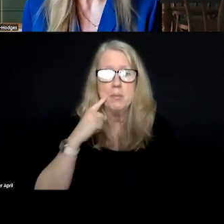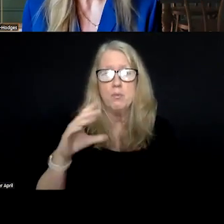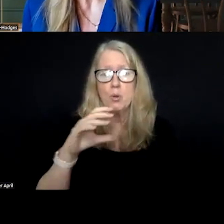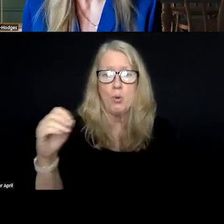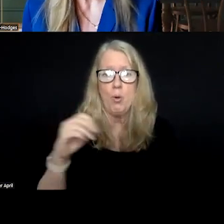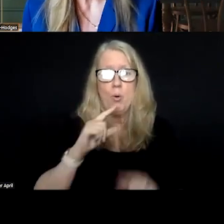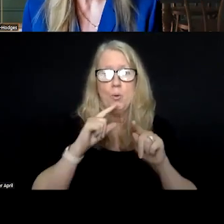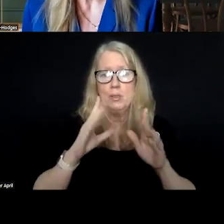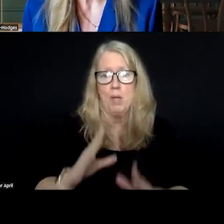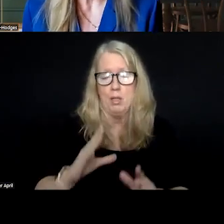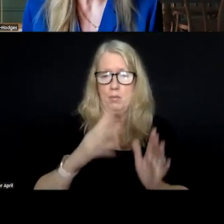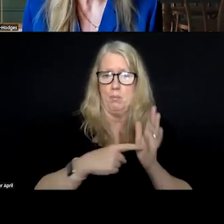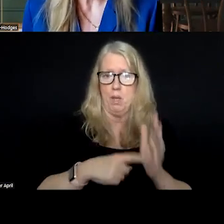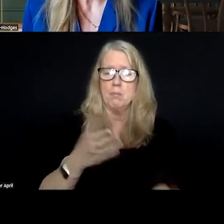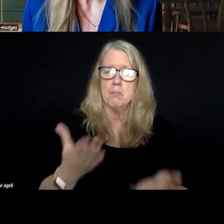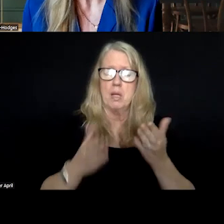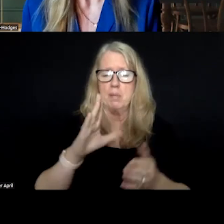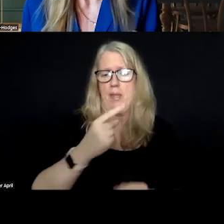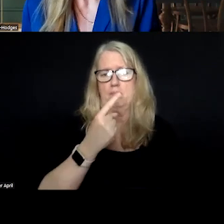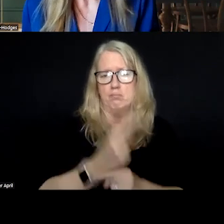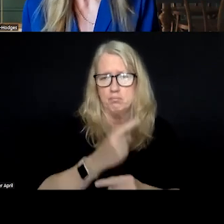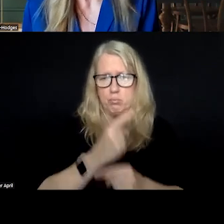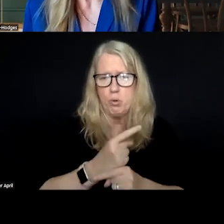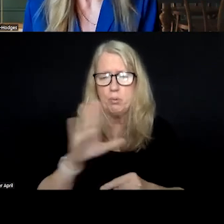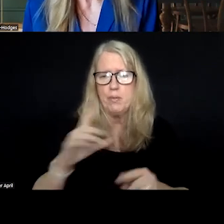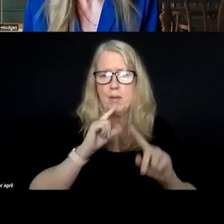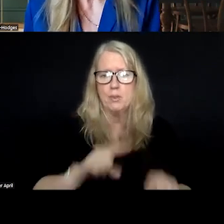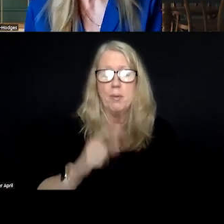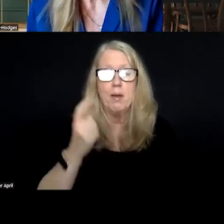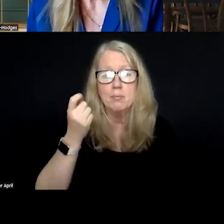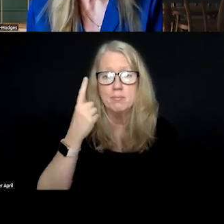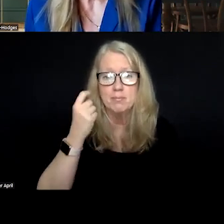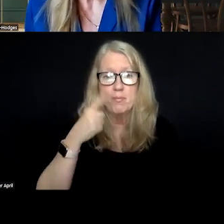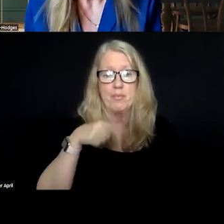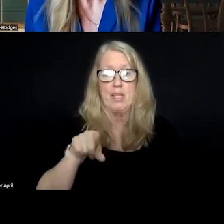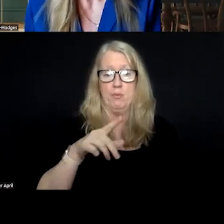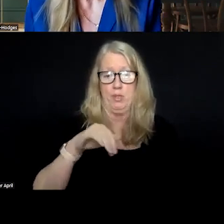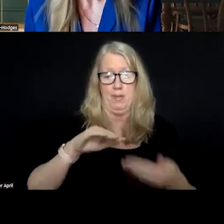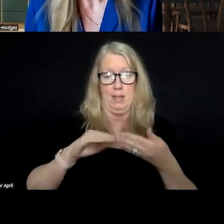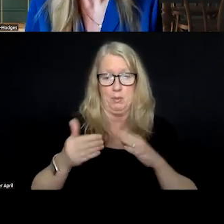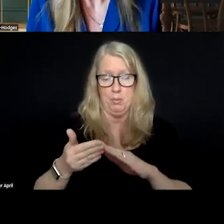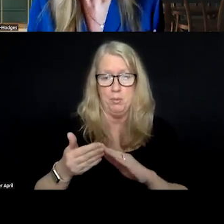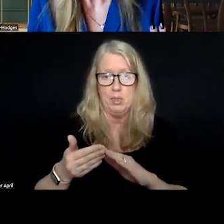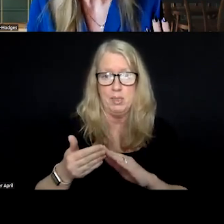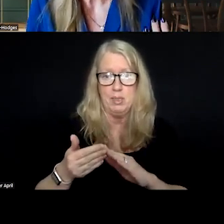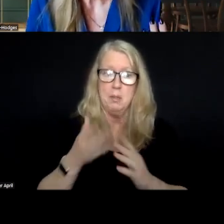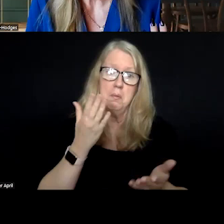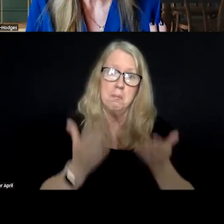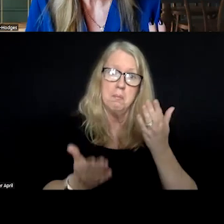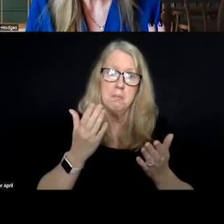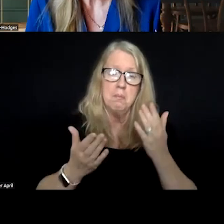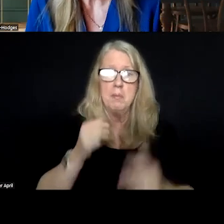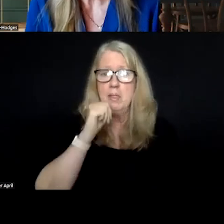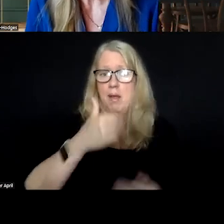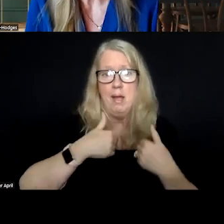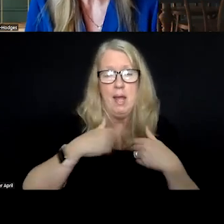co-responder model is the appropriate response. In particular, you were saying in a community maybe that doesn't have